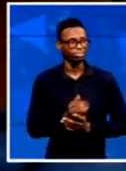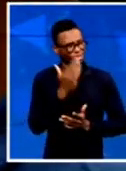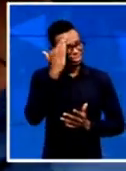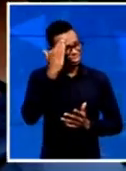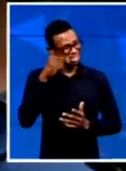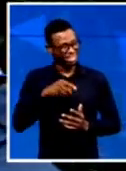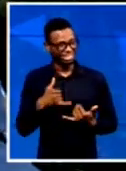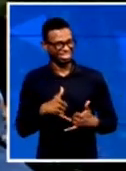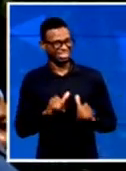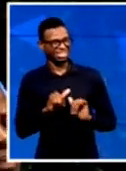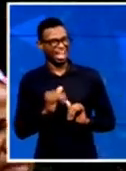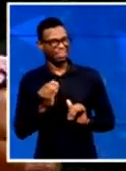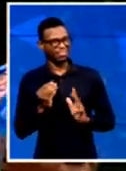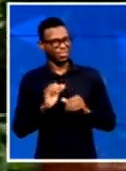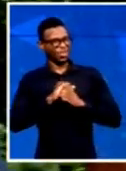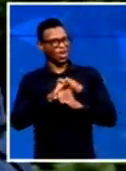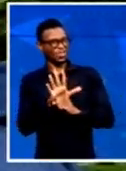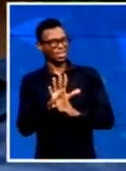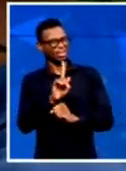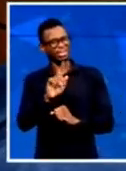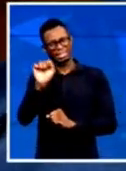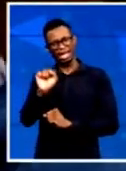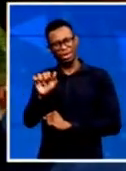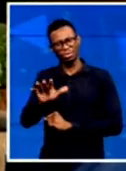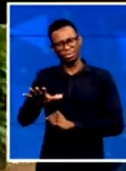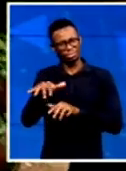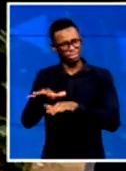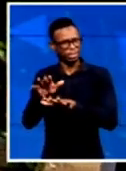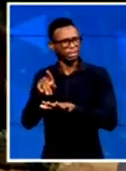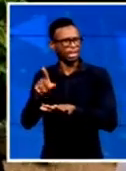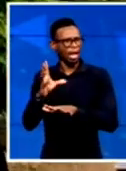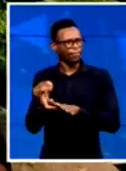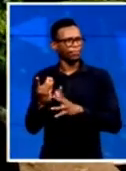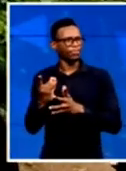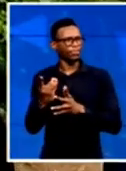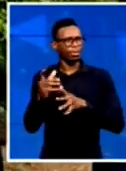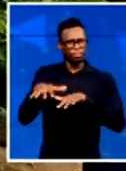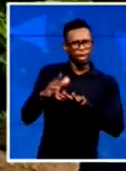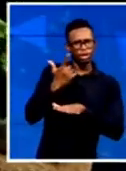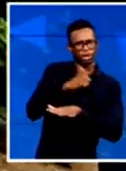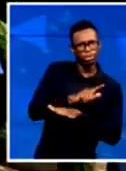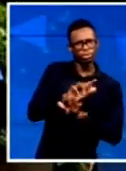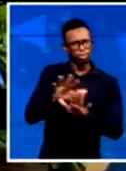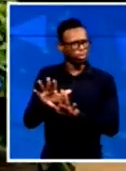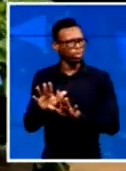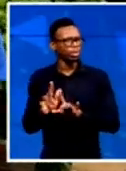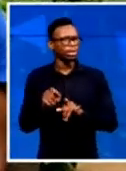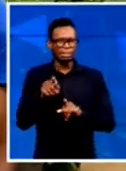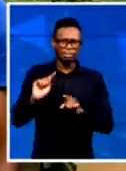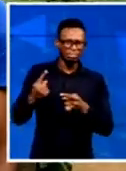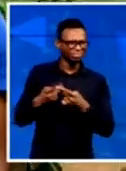beautiful resorts. Maybe tell us about the impact that you suffered and how these agri-tours are going to help boost tourism in this